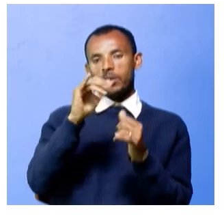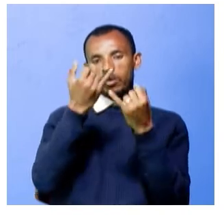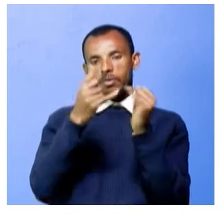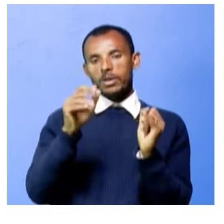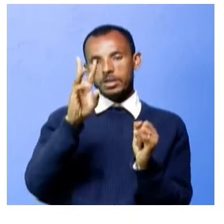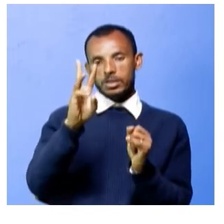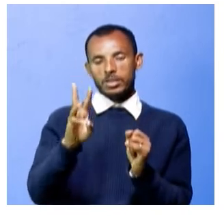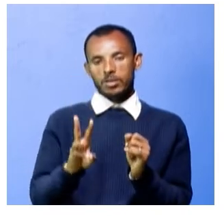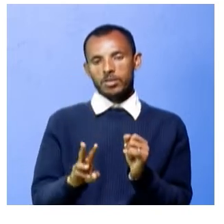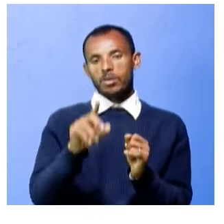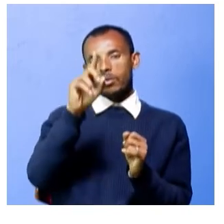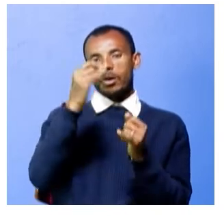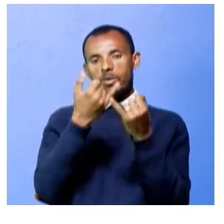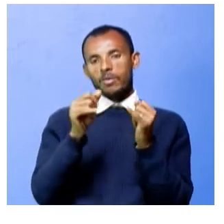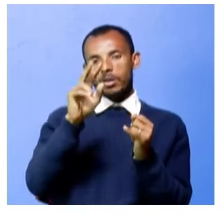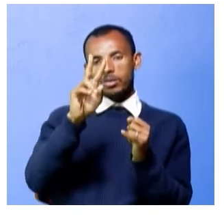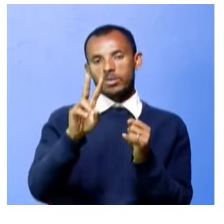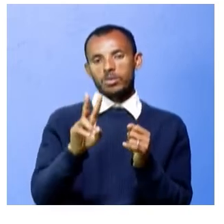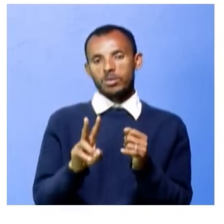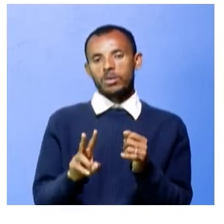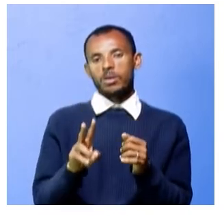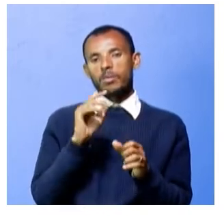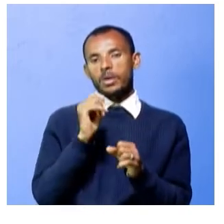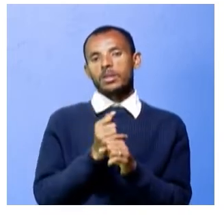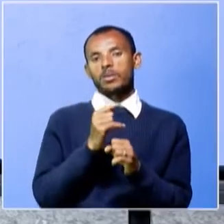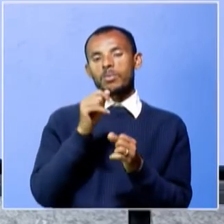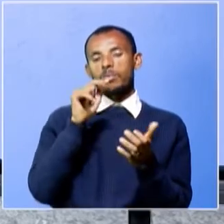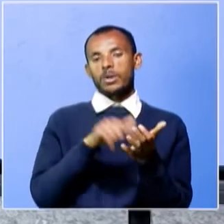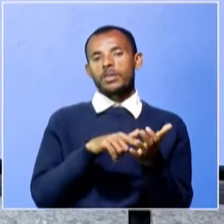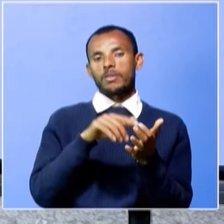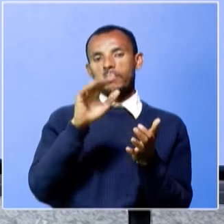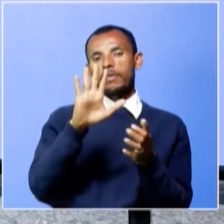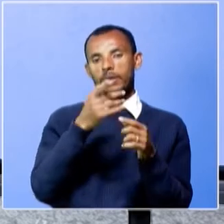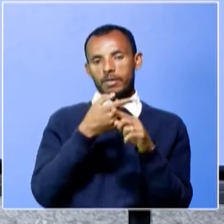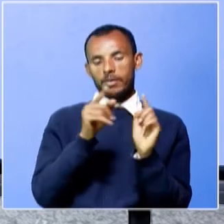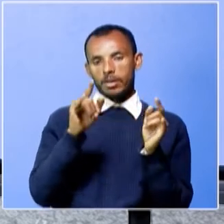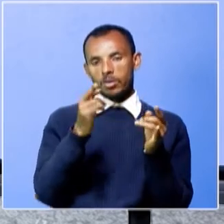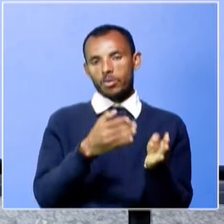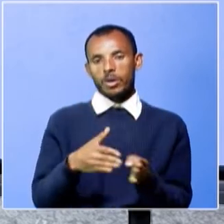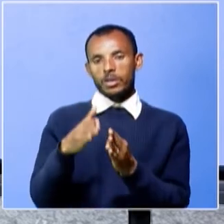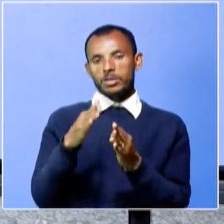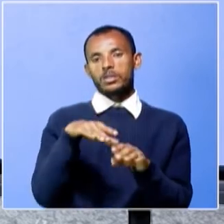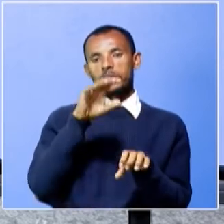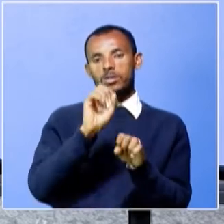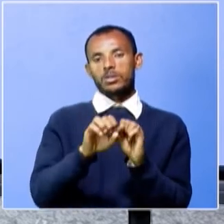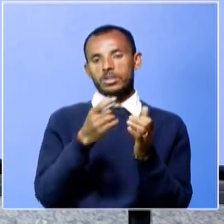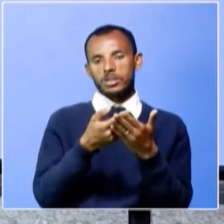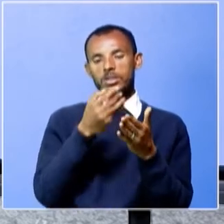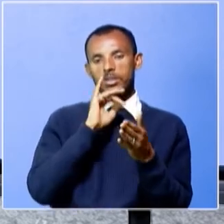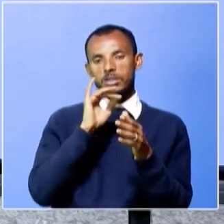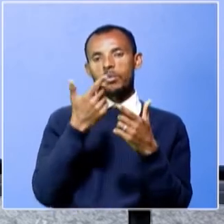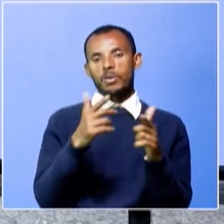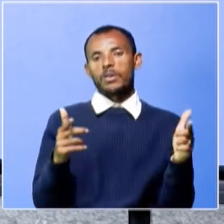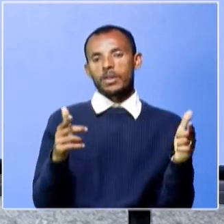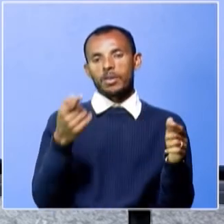6 or 1 over 2, or make it 0.5 in different ways. So this is the